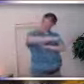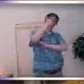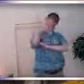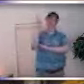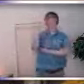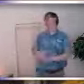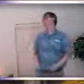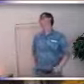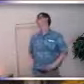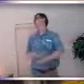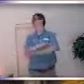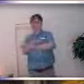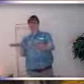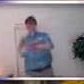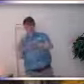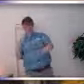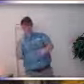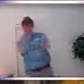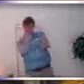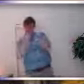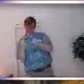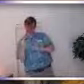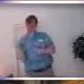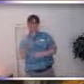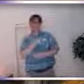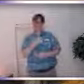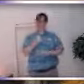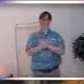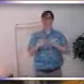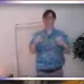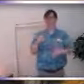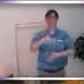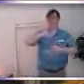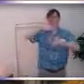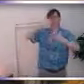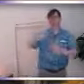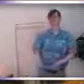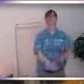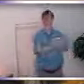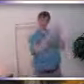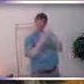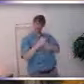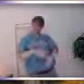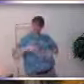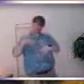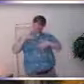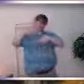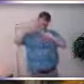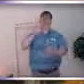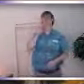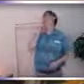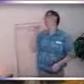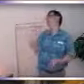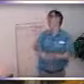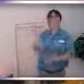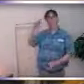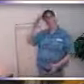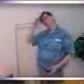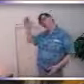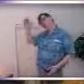intention is nothing is going to steal my joy and you're going to keep your joy, then those things that you